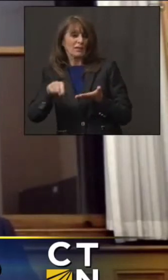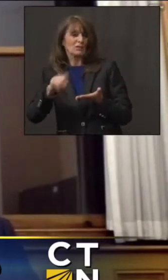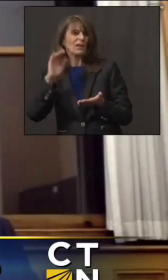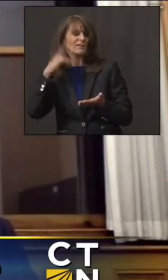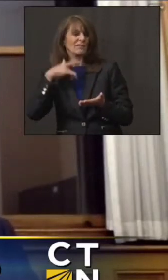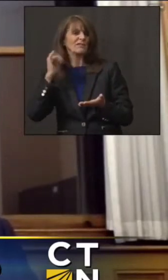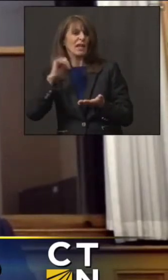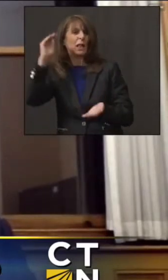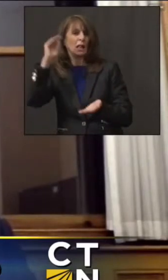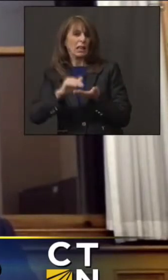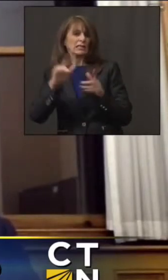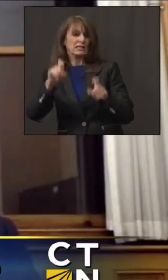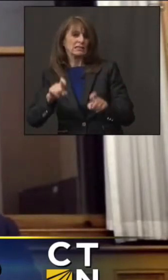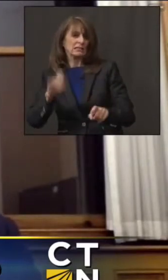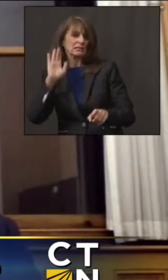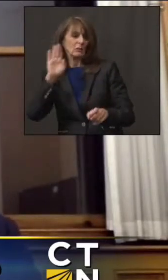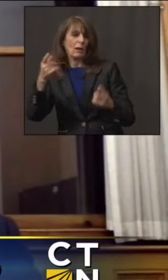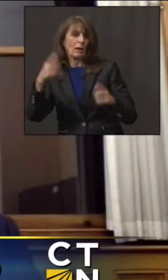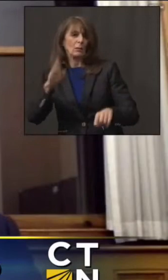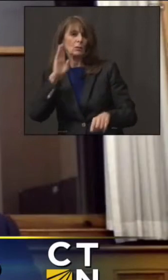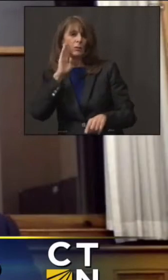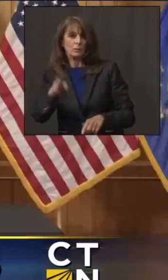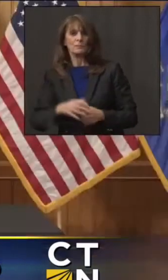more normal level of demand.